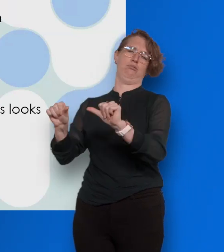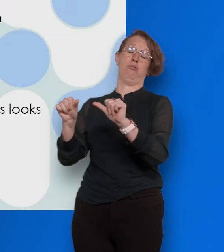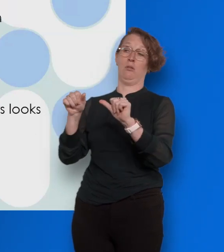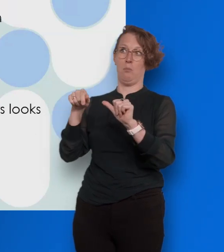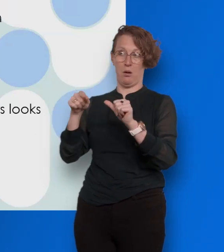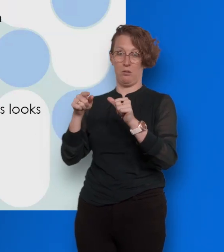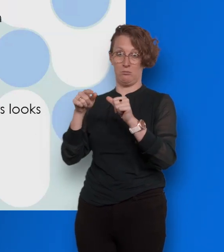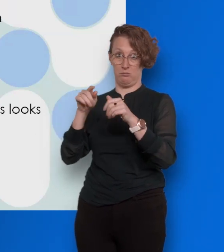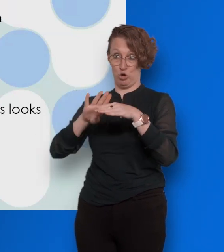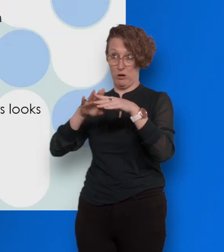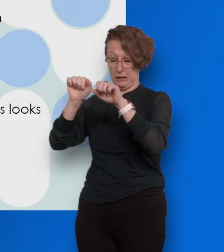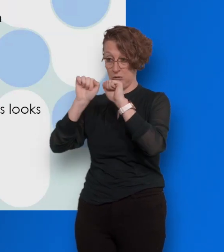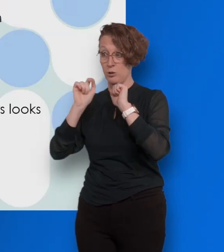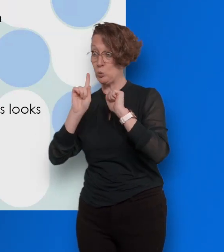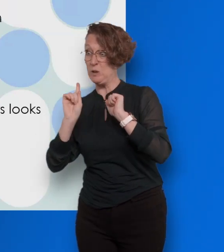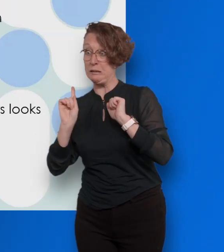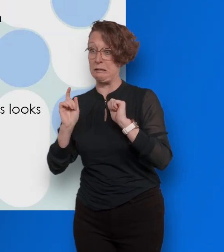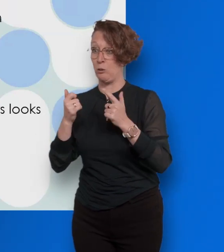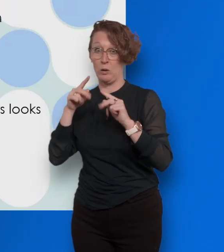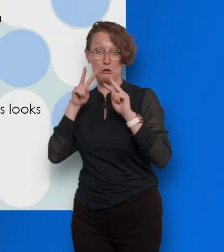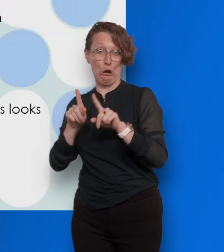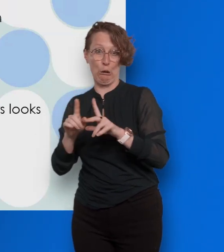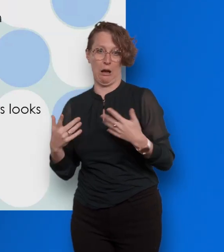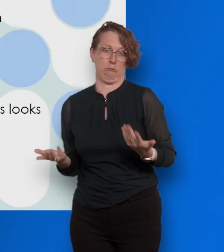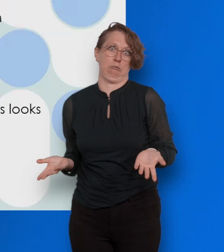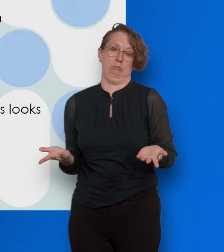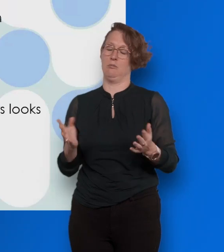like, we couldn't really find out either.